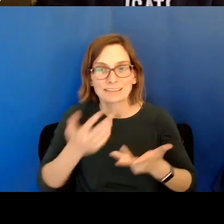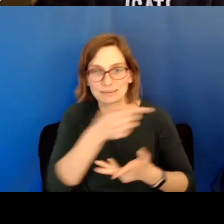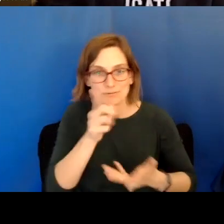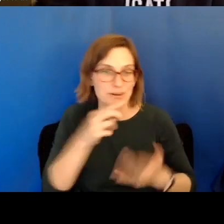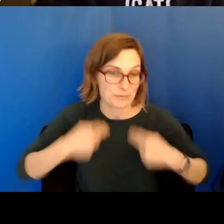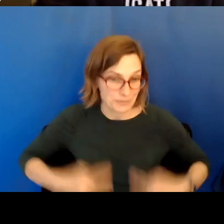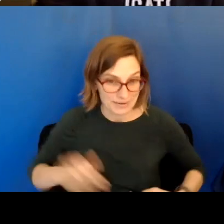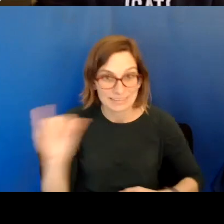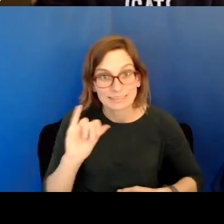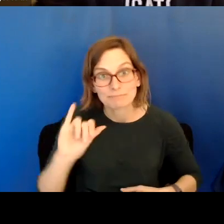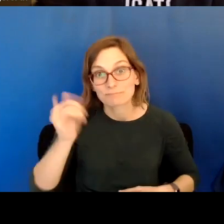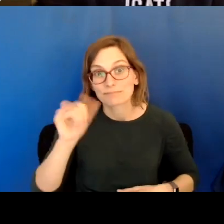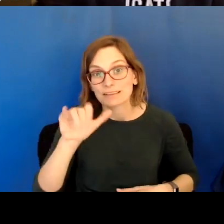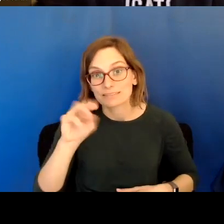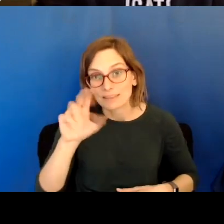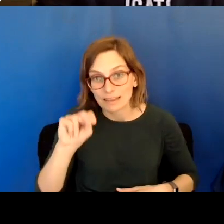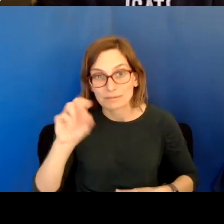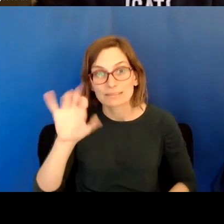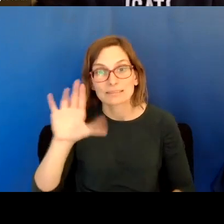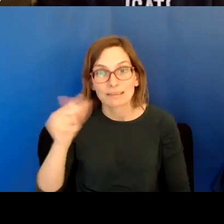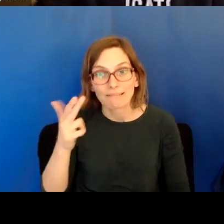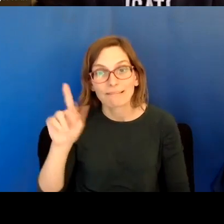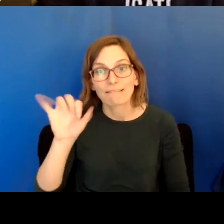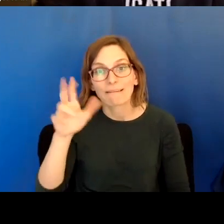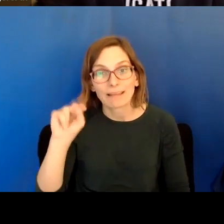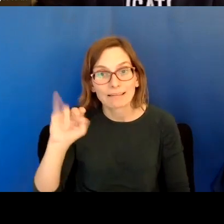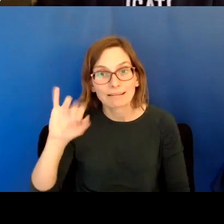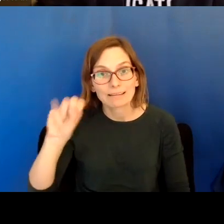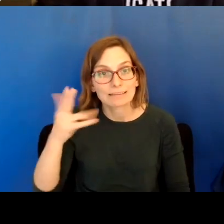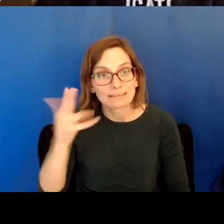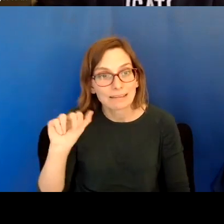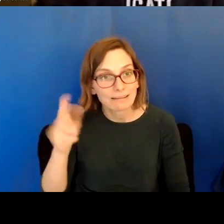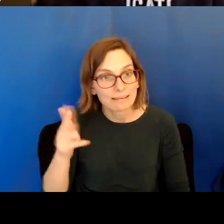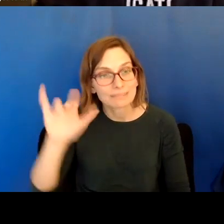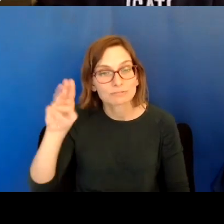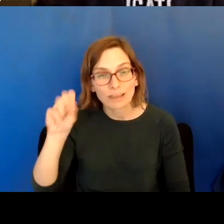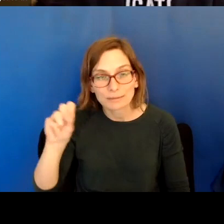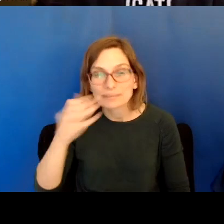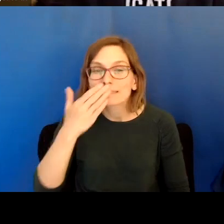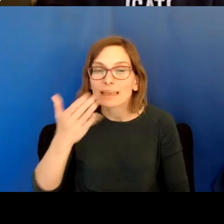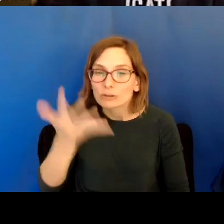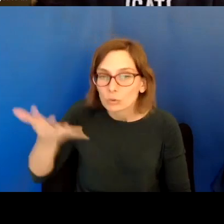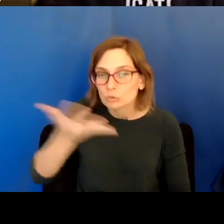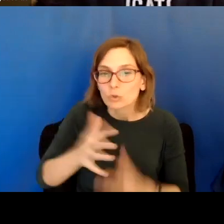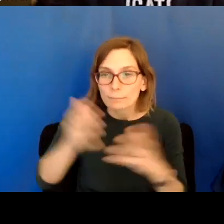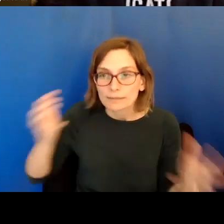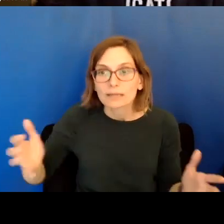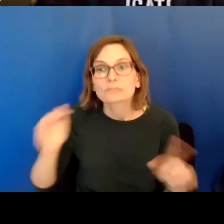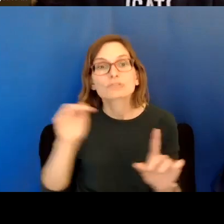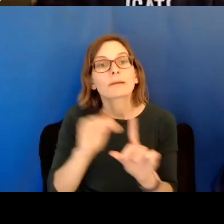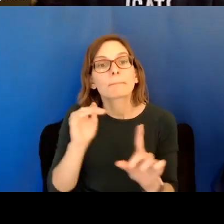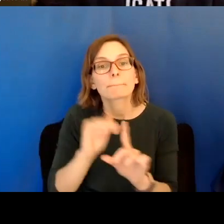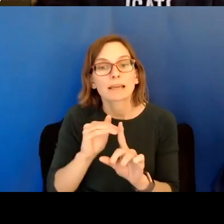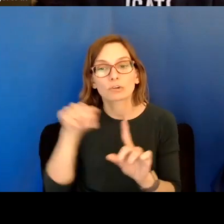being. Jaymon, Sarah, Kaylan, Isaiah, and James, thank you so very much. And I want to remind everybody